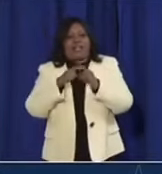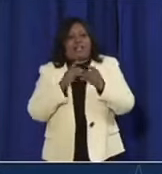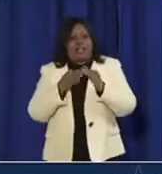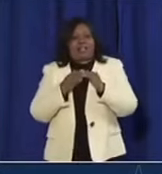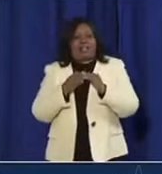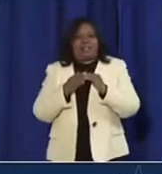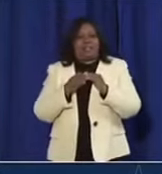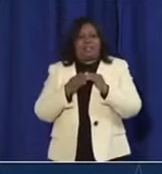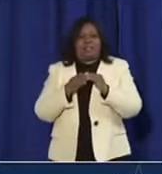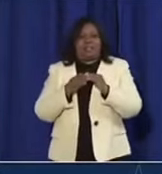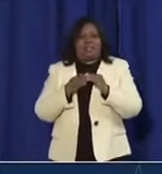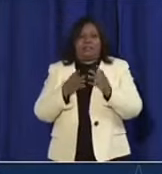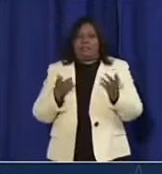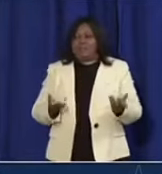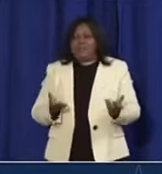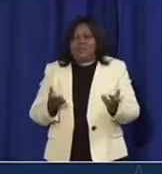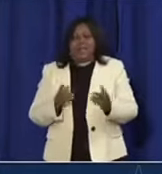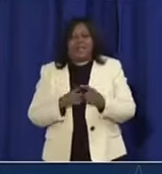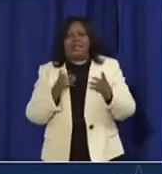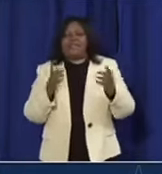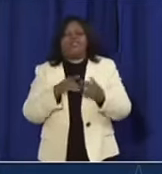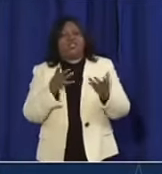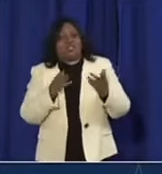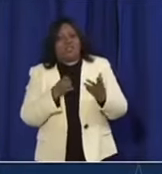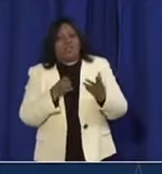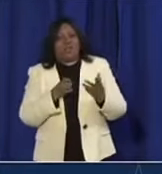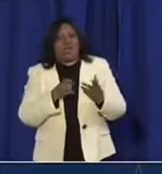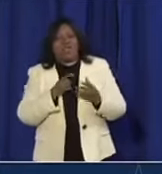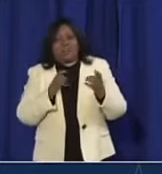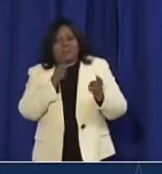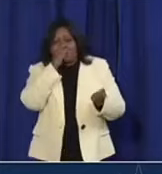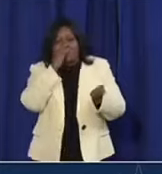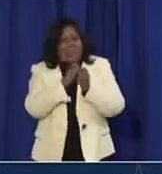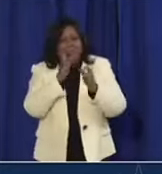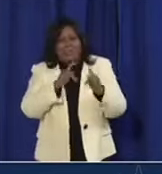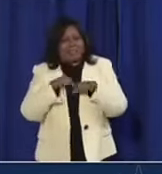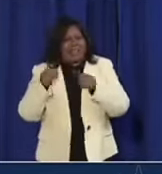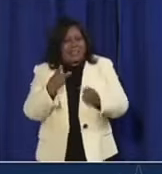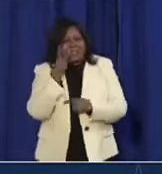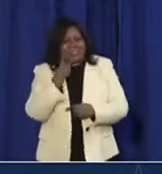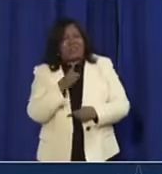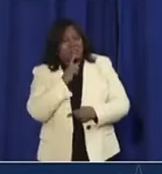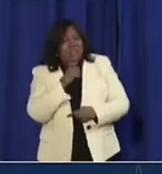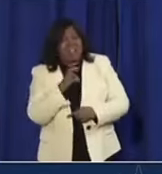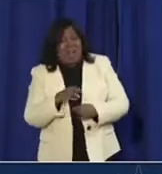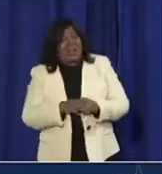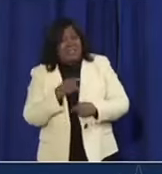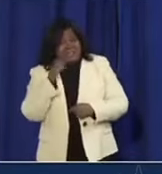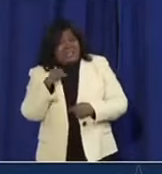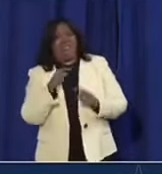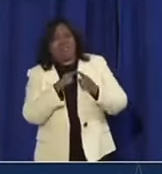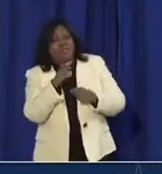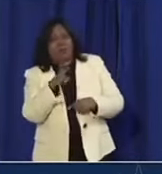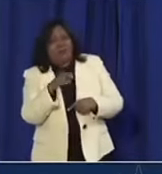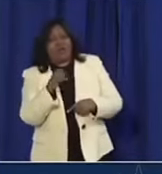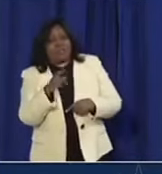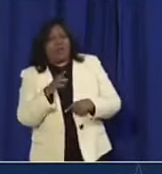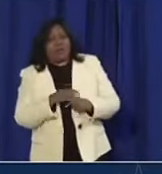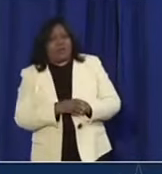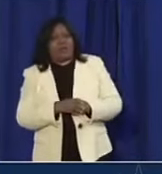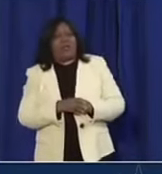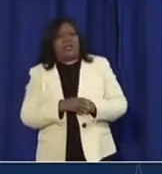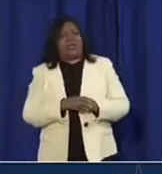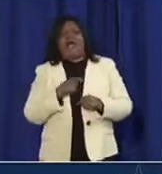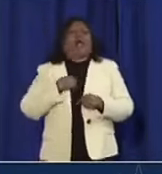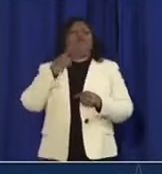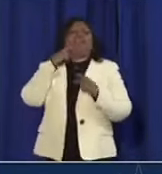down. God, Okay. you are one of the rudest people I've ever seen. You really are. I am? Yeah, you are, sir. Okay. You are, I